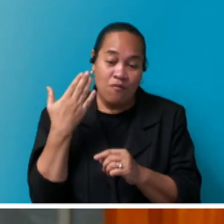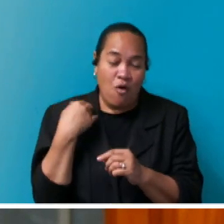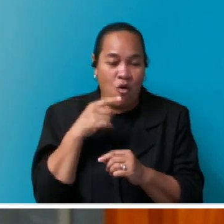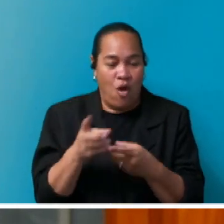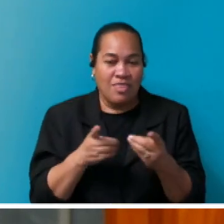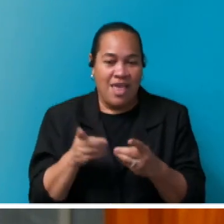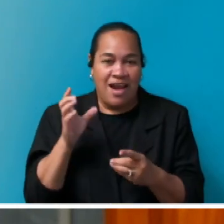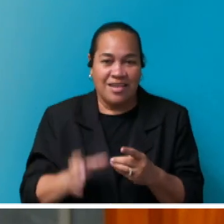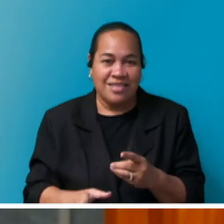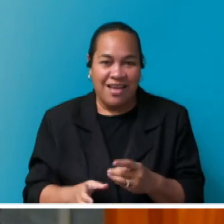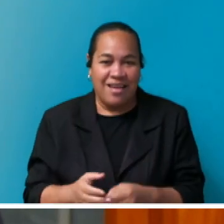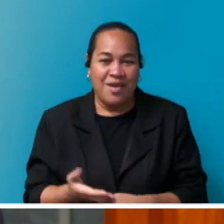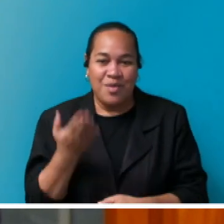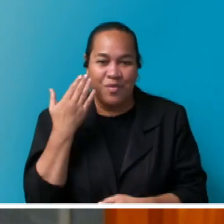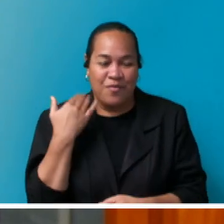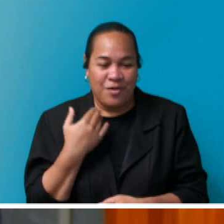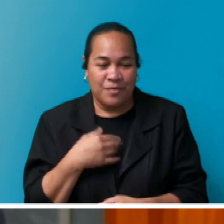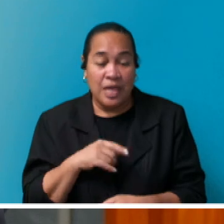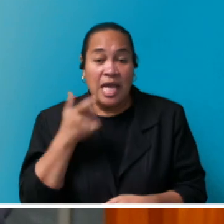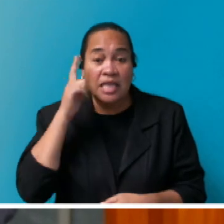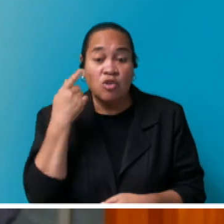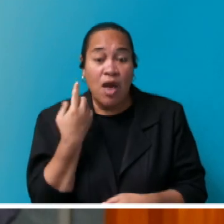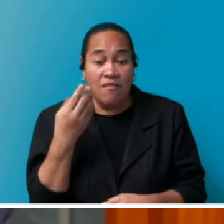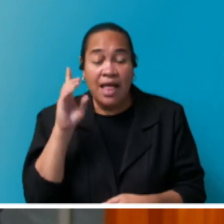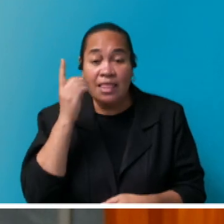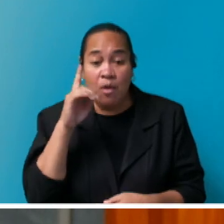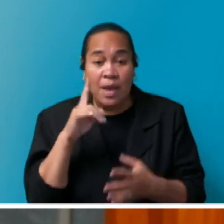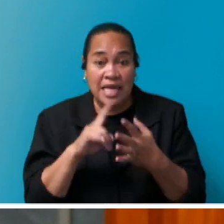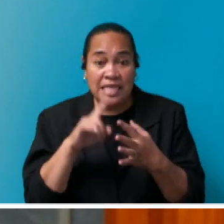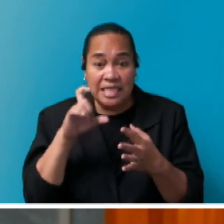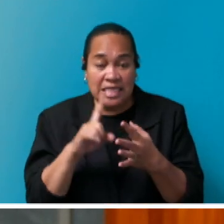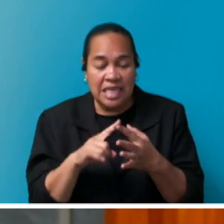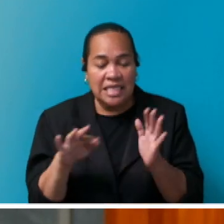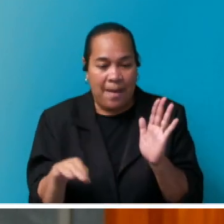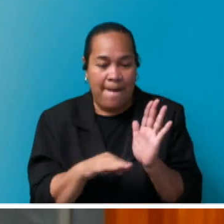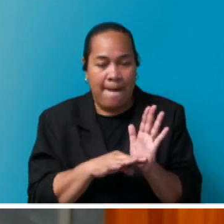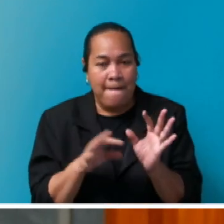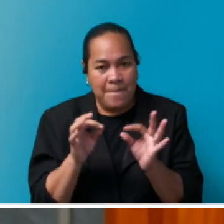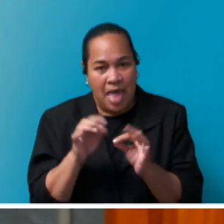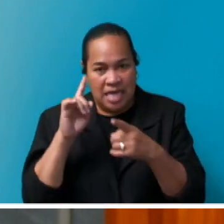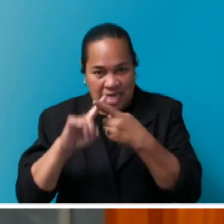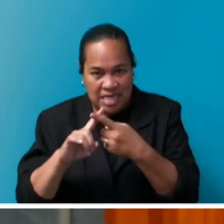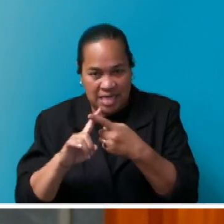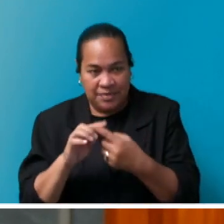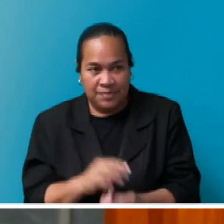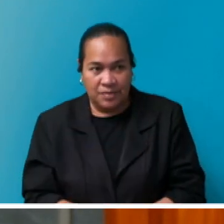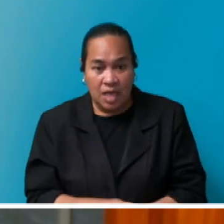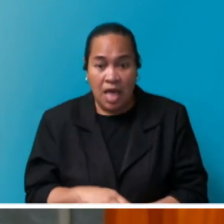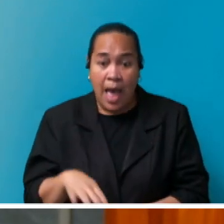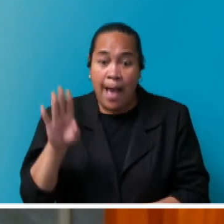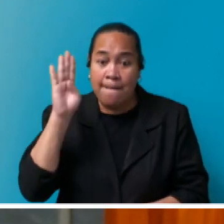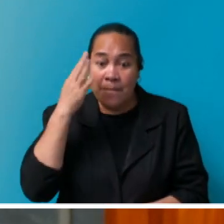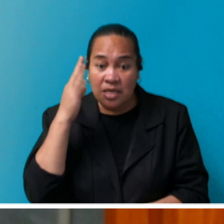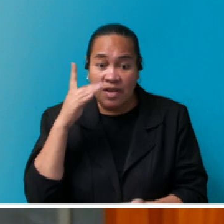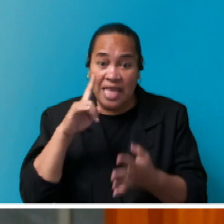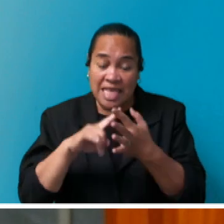of Education. And teachers with a diploma in ECE fall under band E. Teachers who hold a bachelor in ECE are classified